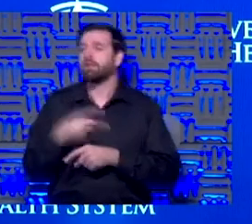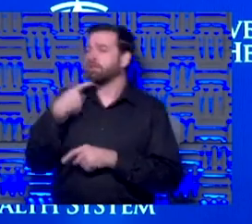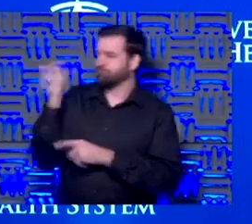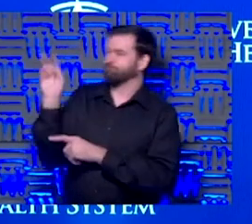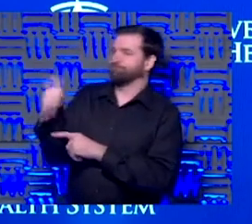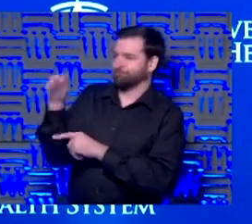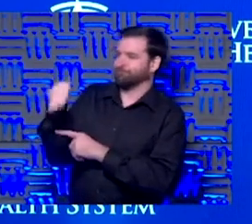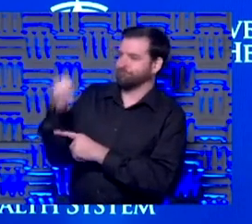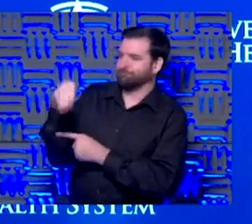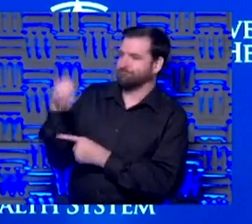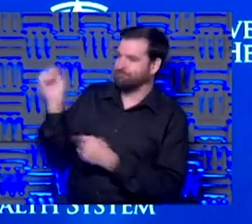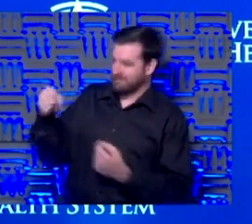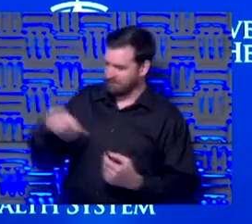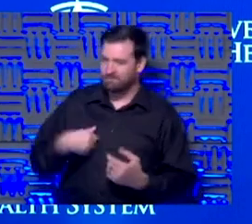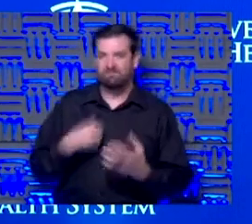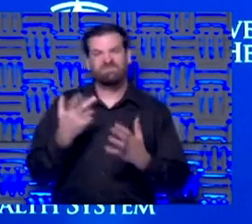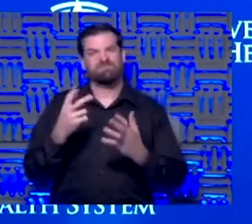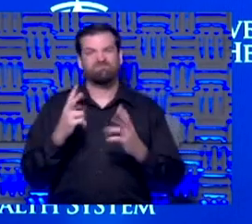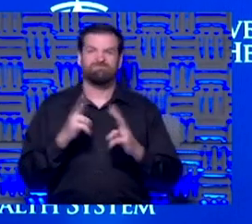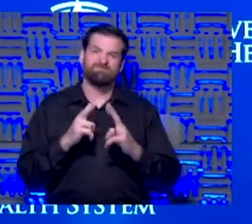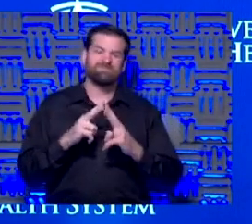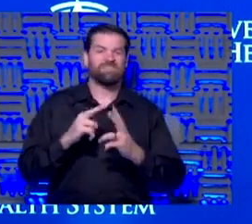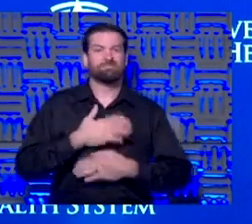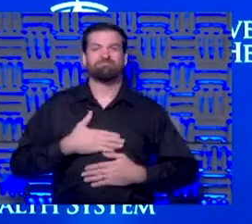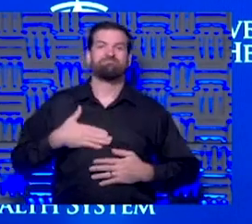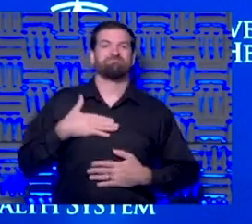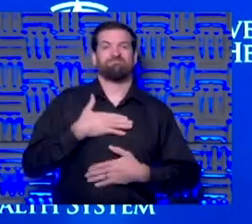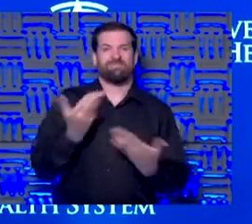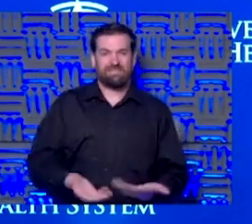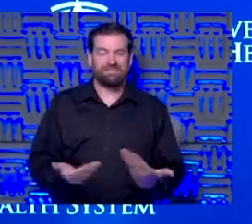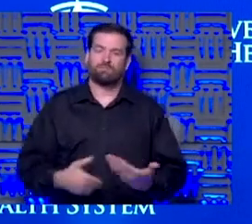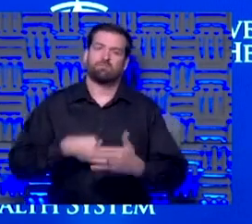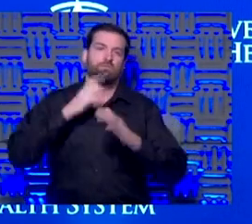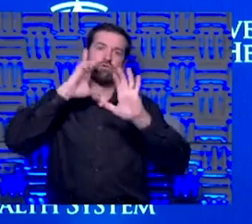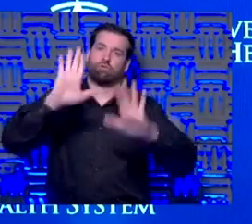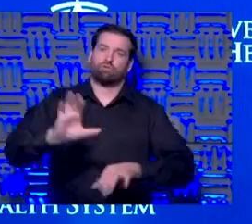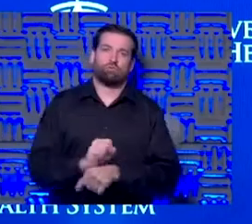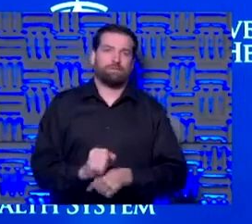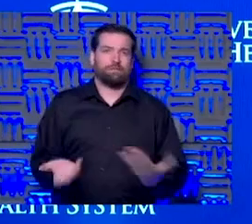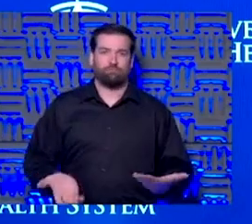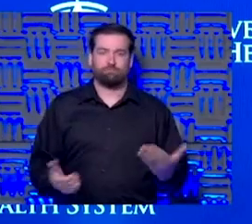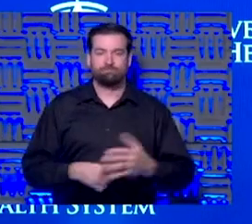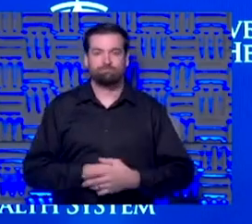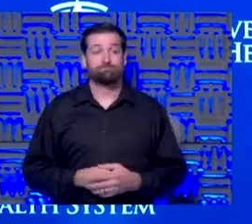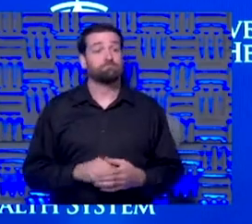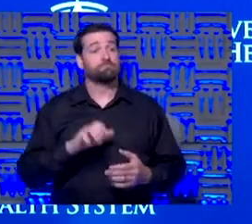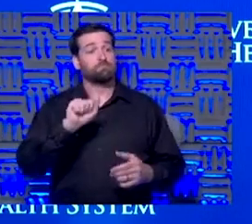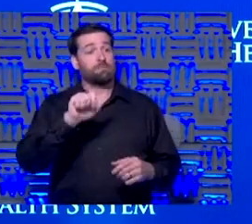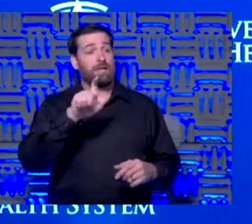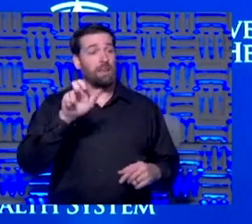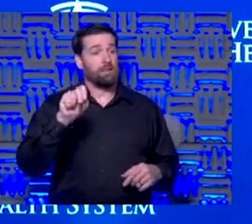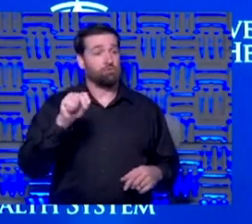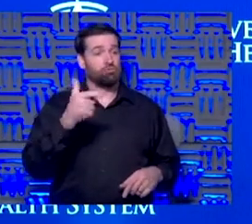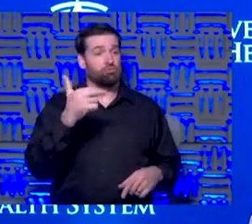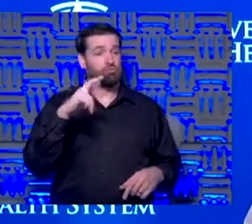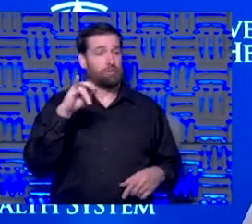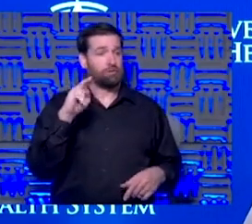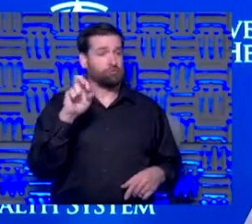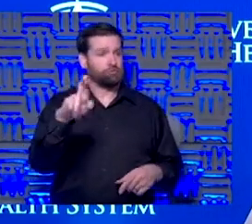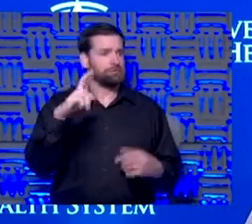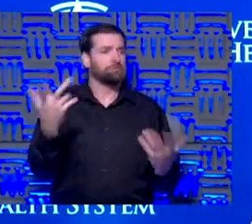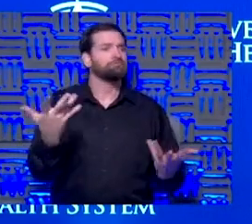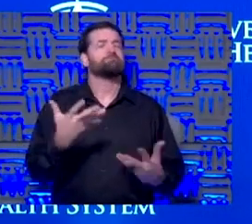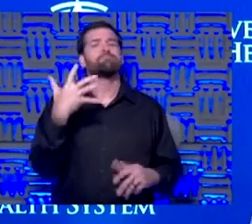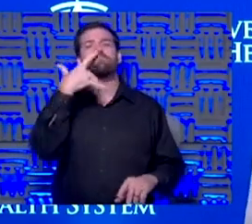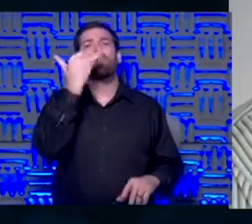yep. He was very mm-hmm. gracious to be on and does a great job here with us. So I think Alan Greiner's on. So, Alan, what's it look like? What do